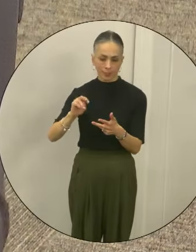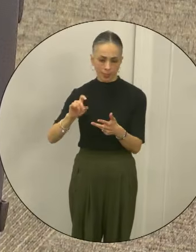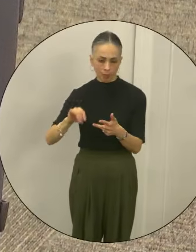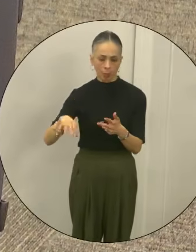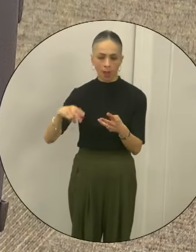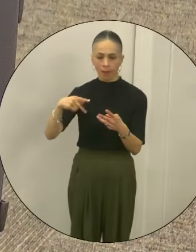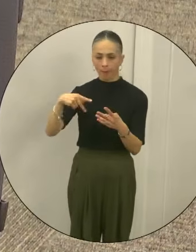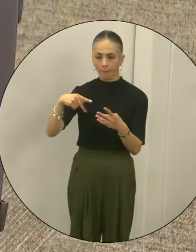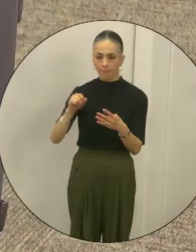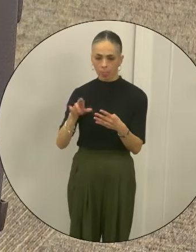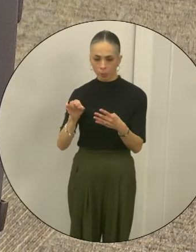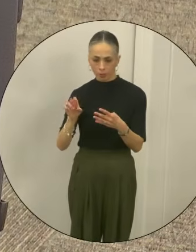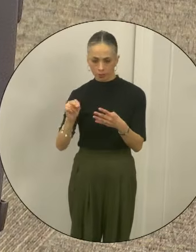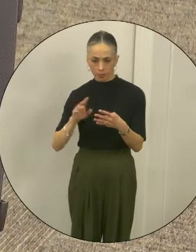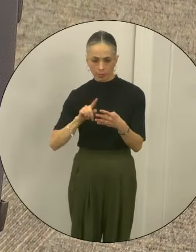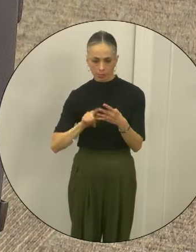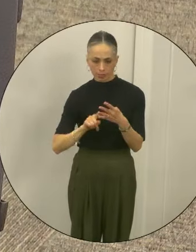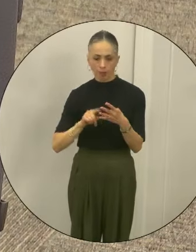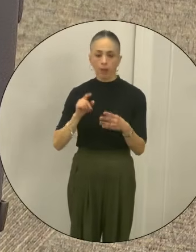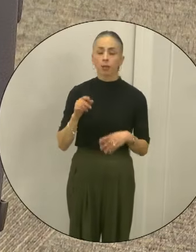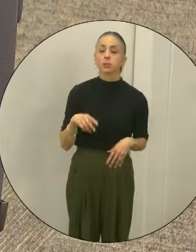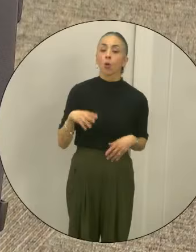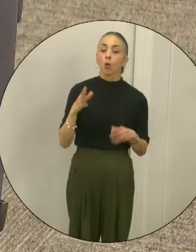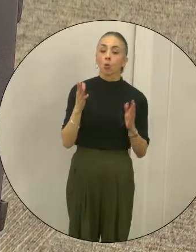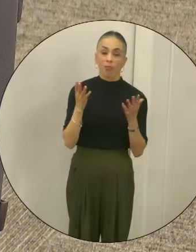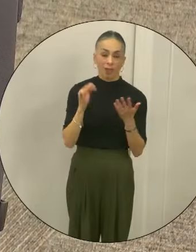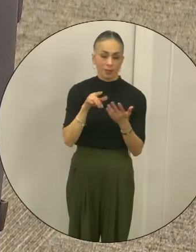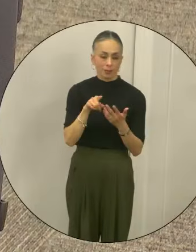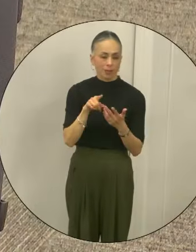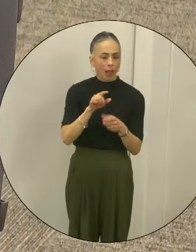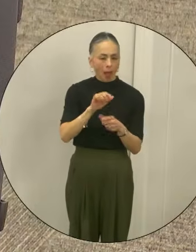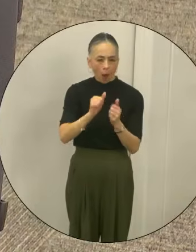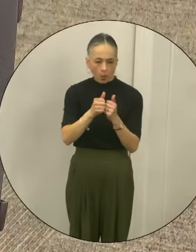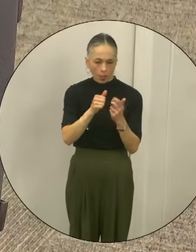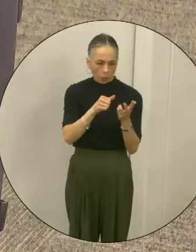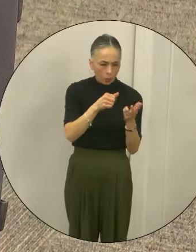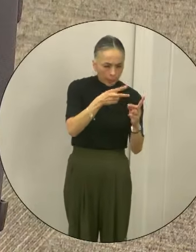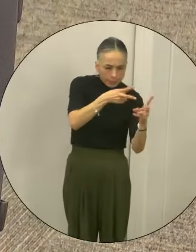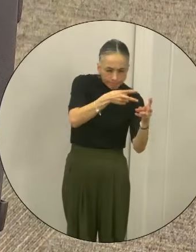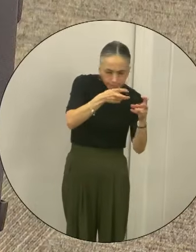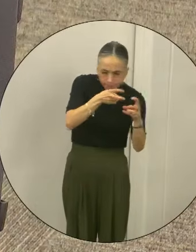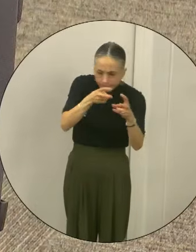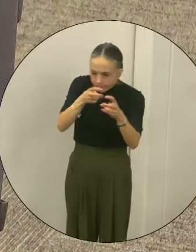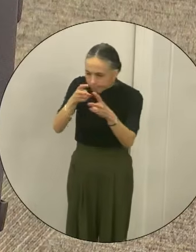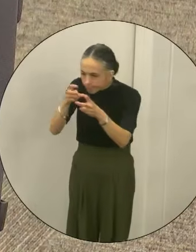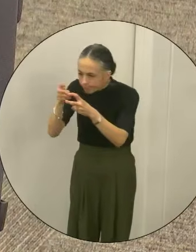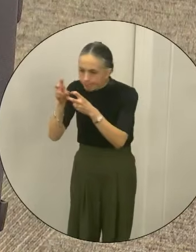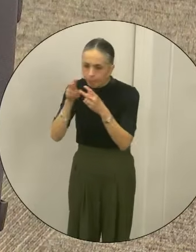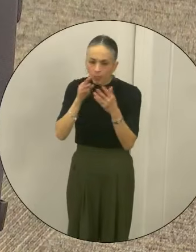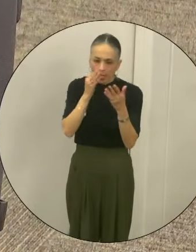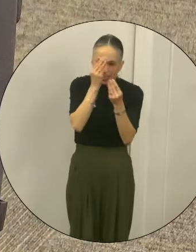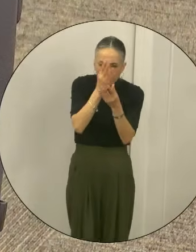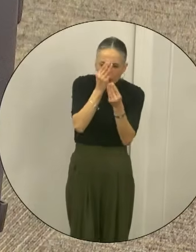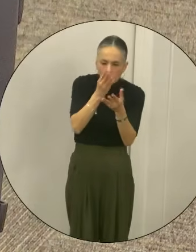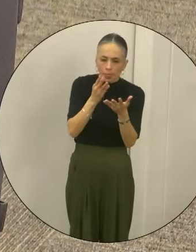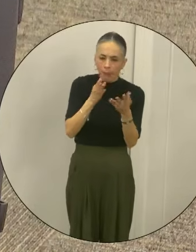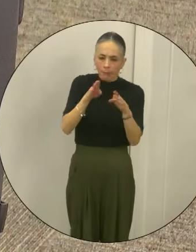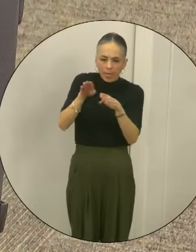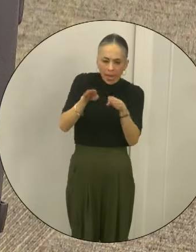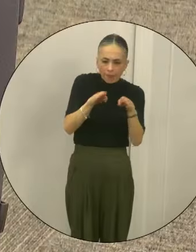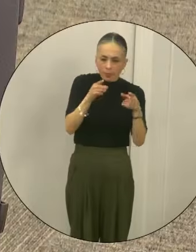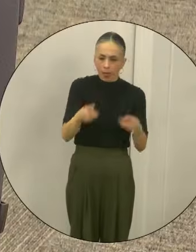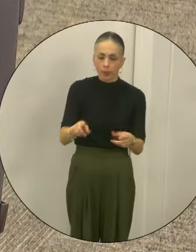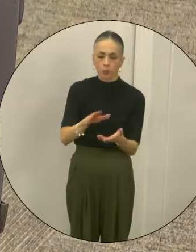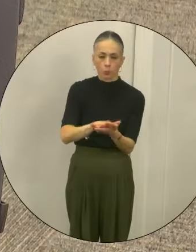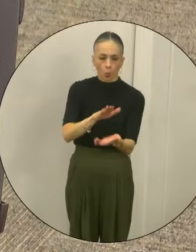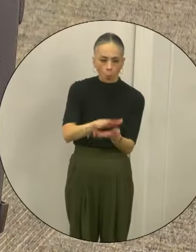Center. And that's exactly what we're working on, is how can we get information of what's occurring in the community, the behaviors that are occurring we see in school versus what they're